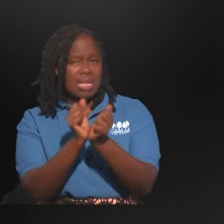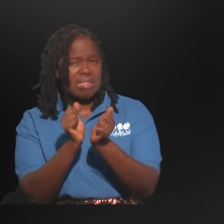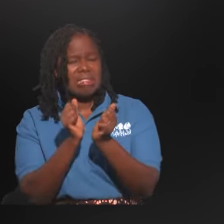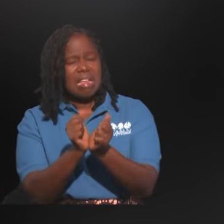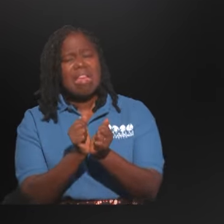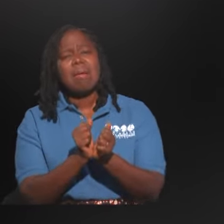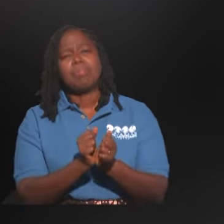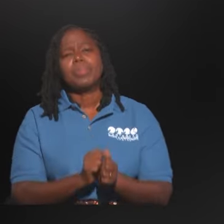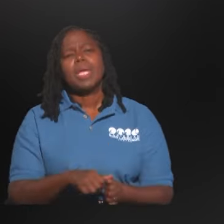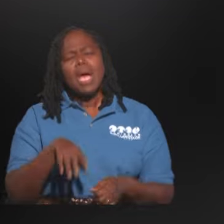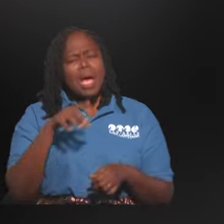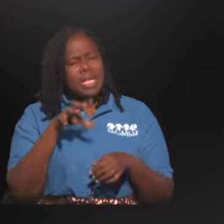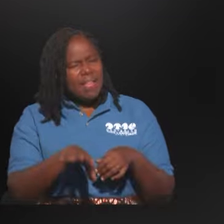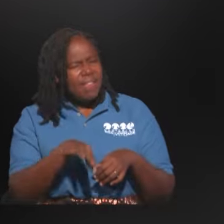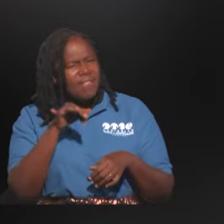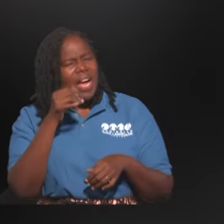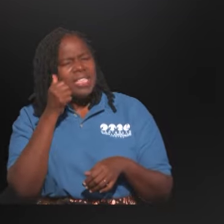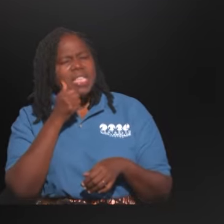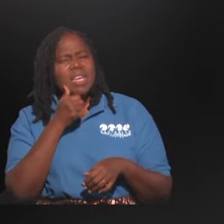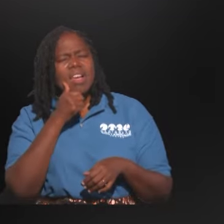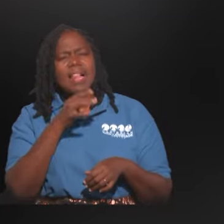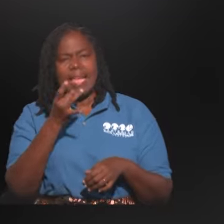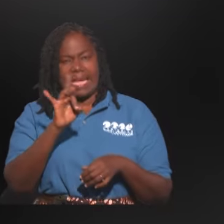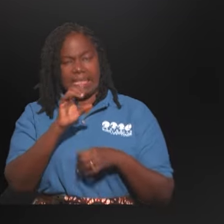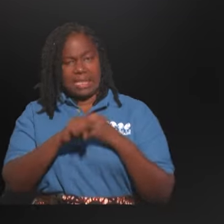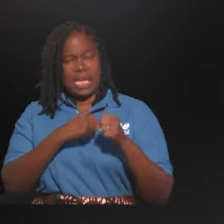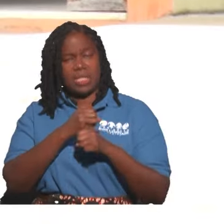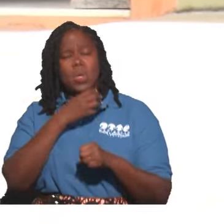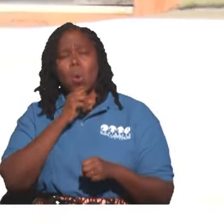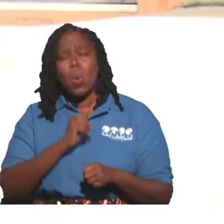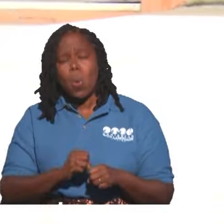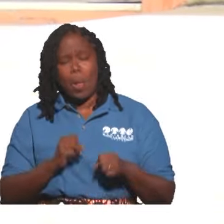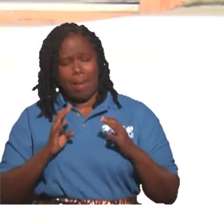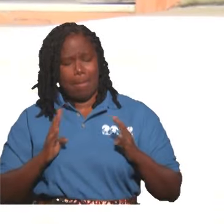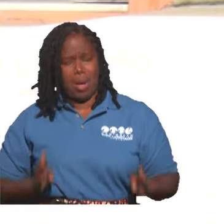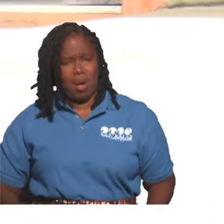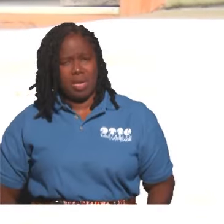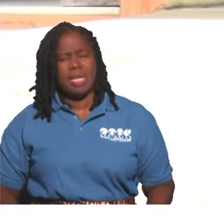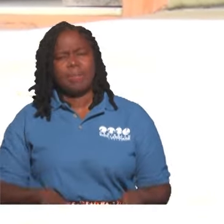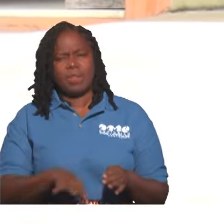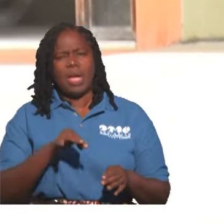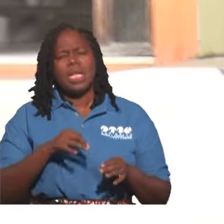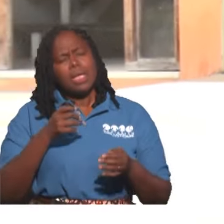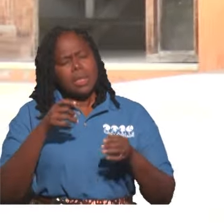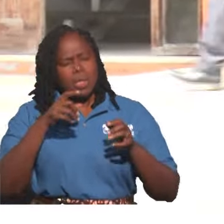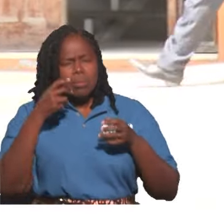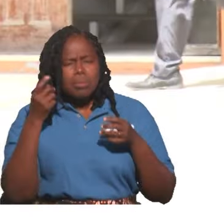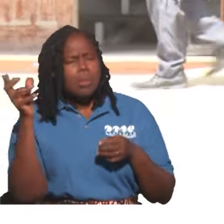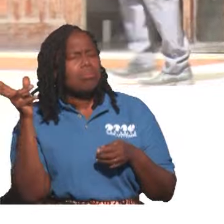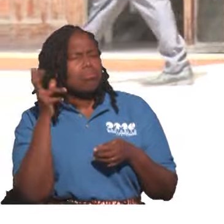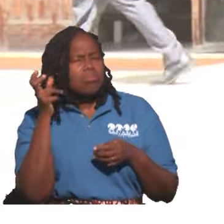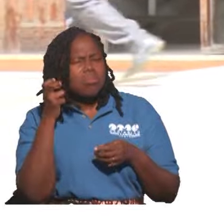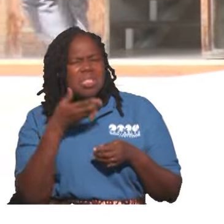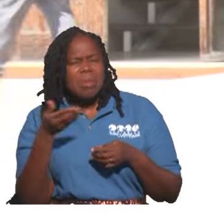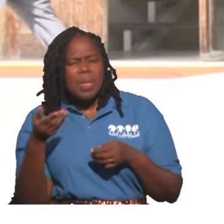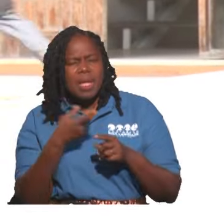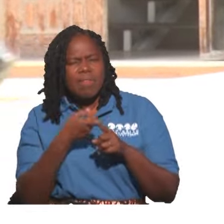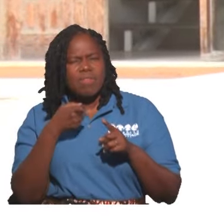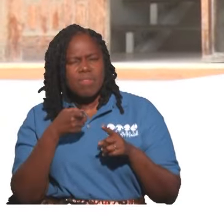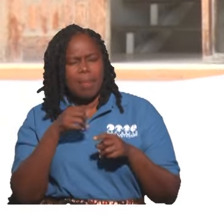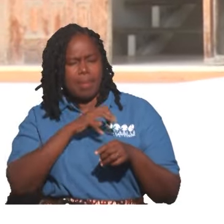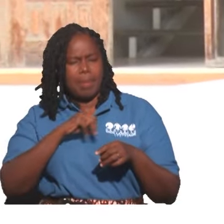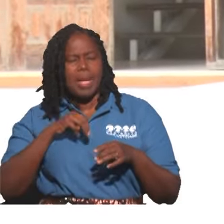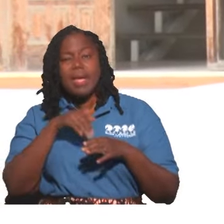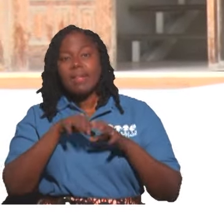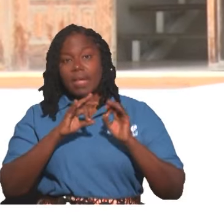discovery of the remains of 18-year-old Hannah Mathura on Tuesday. The site was excavated following information received from a relative. The results